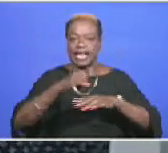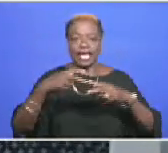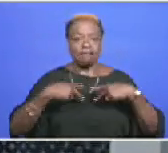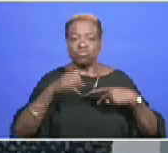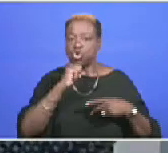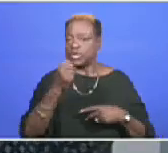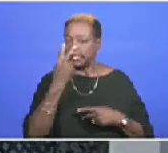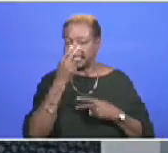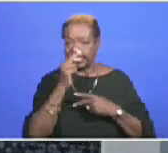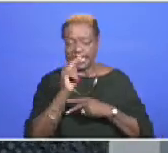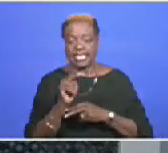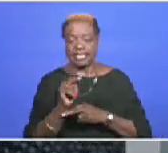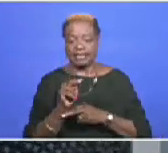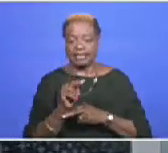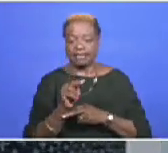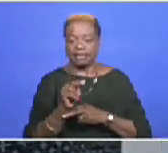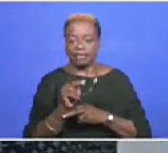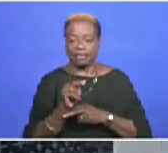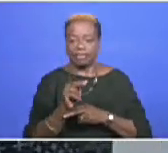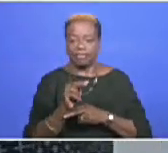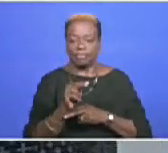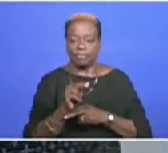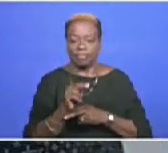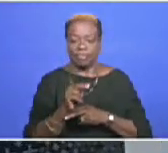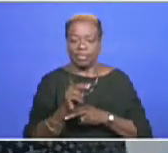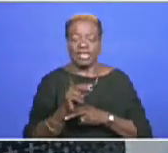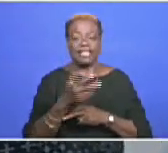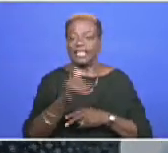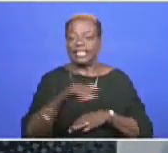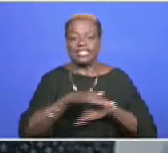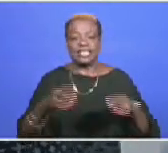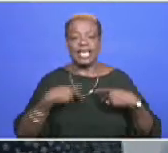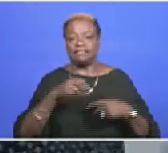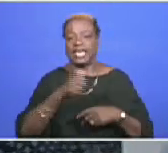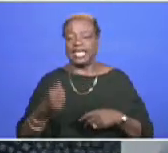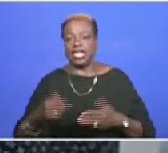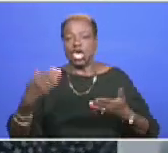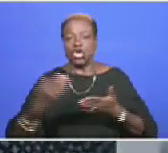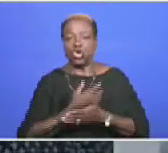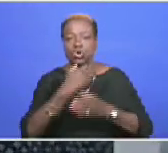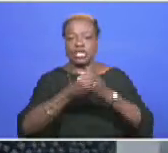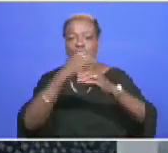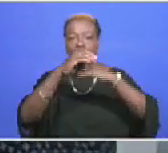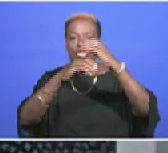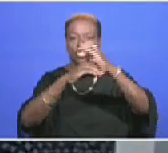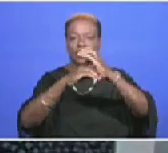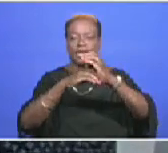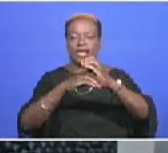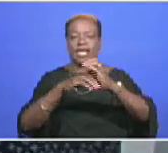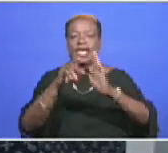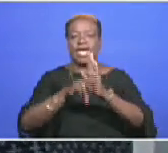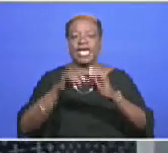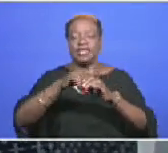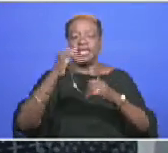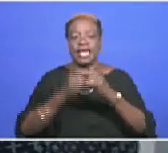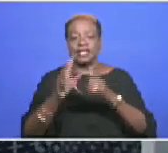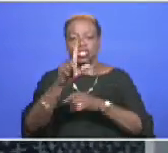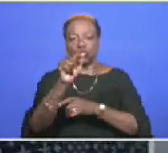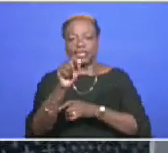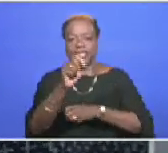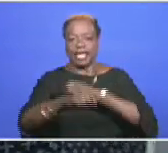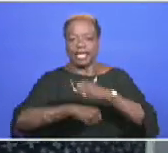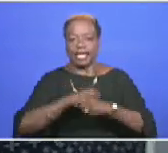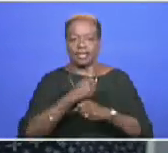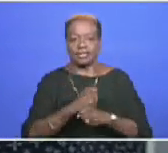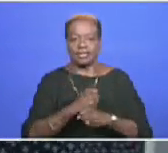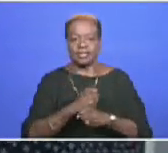had an opportunity to really have any new construction in the last 10 years or so. To be able to have that